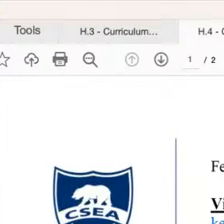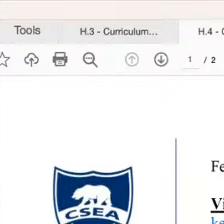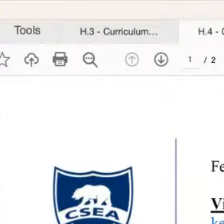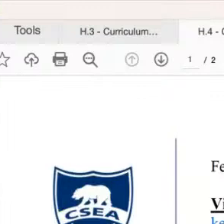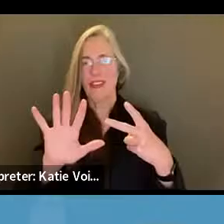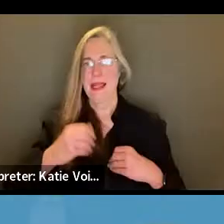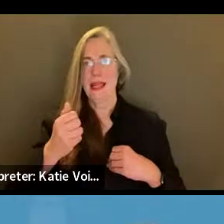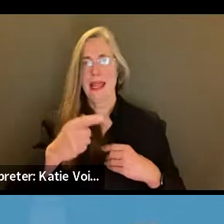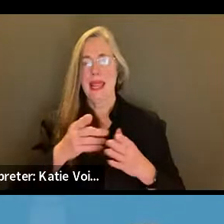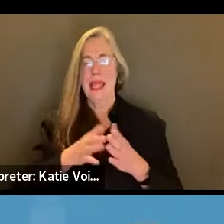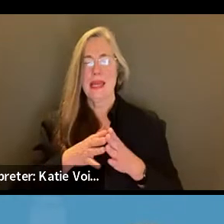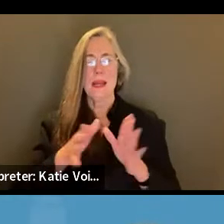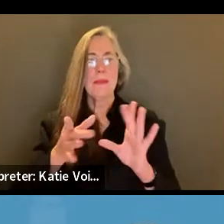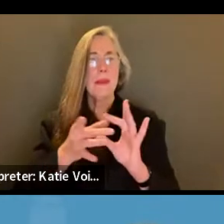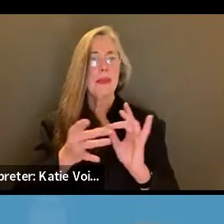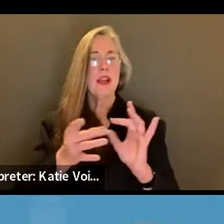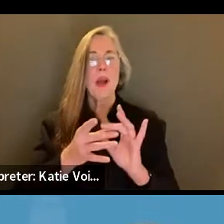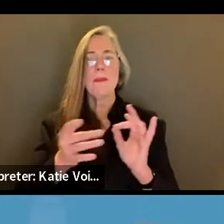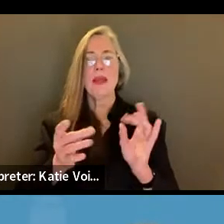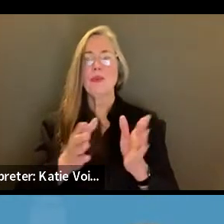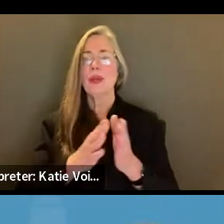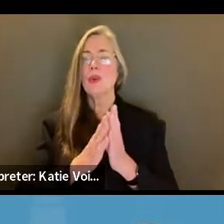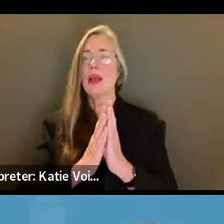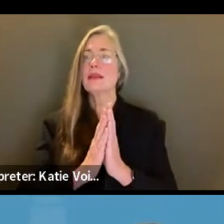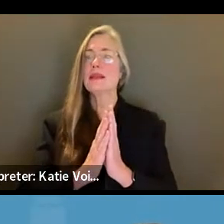public comment requests, Ms. Trujillo?